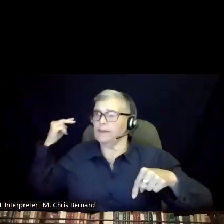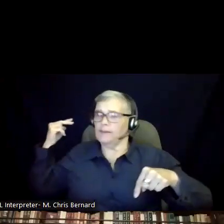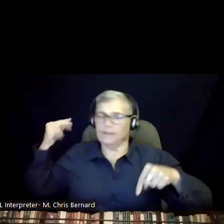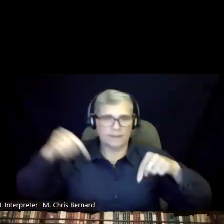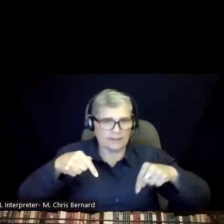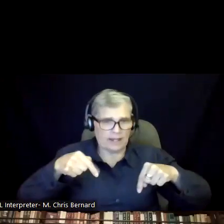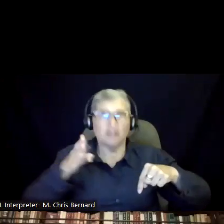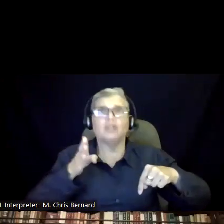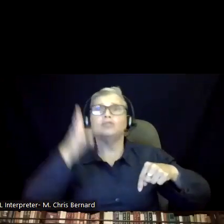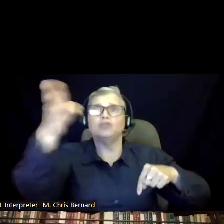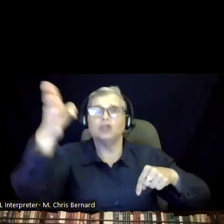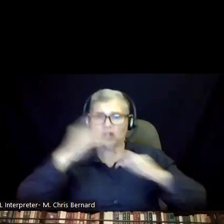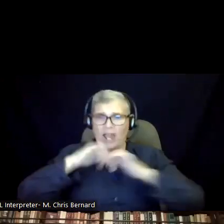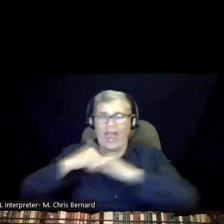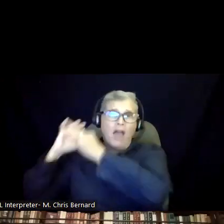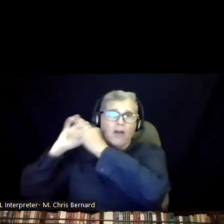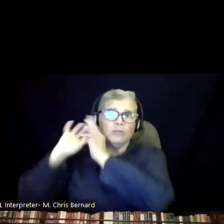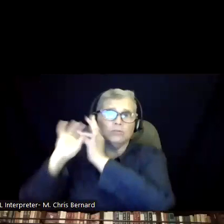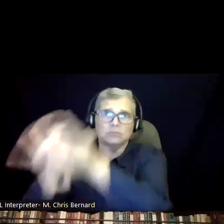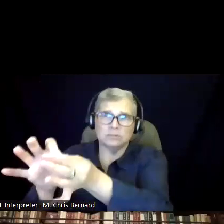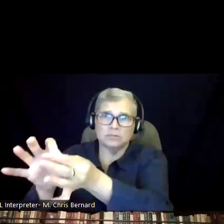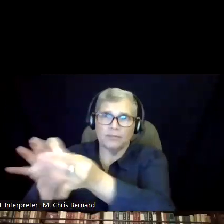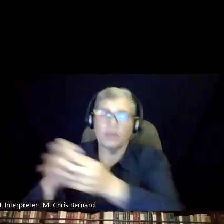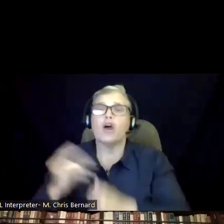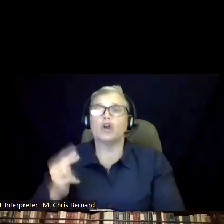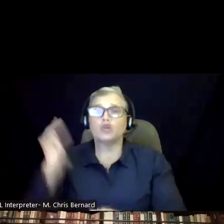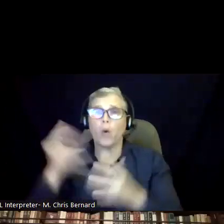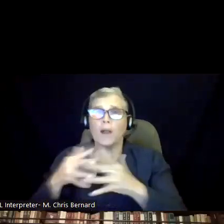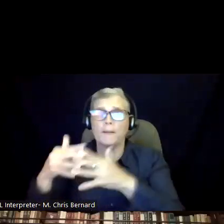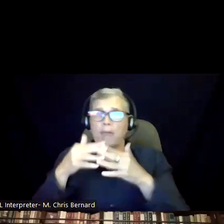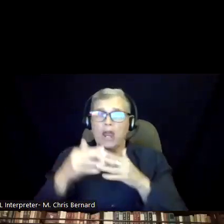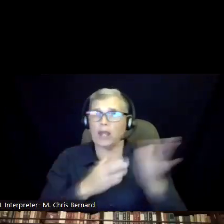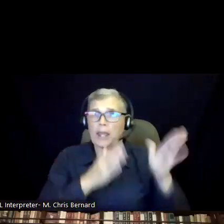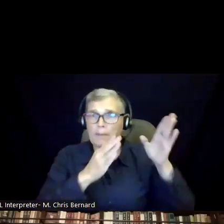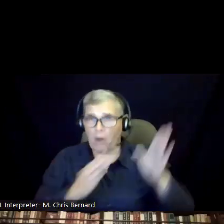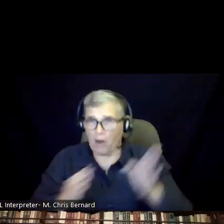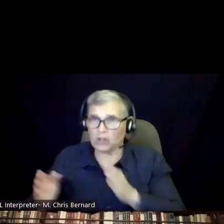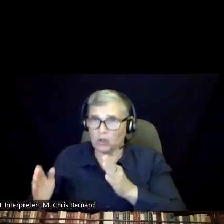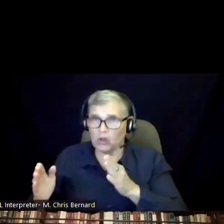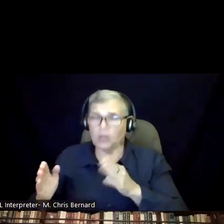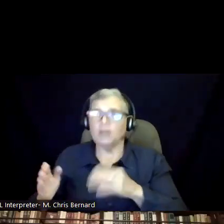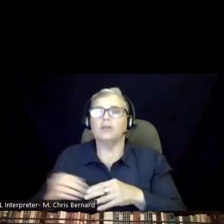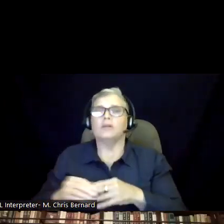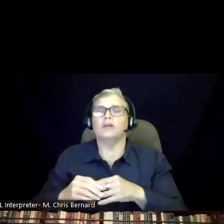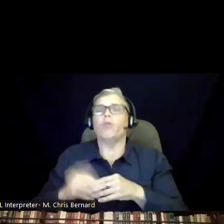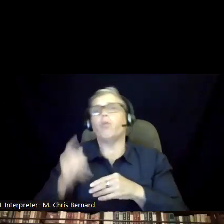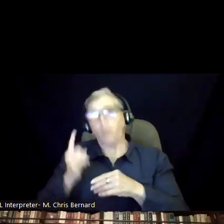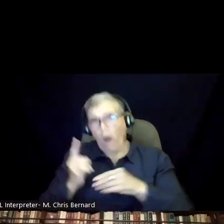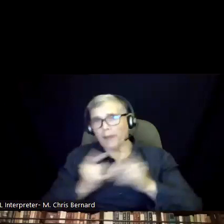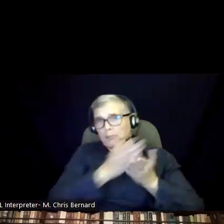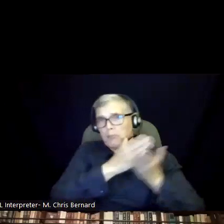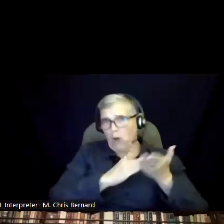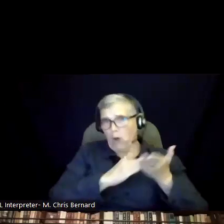into the future. And the North American model of wildlife conservation is one iteration of that. One of the